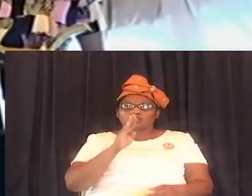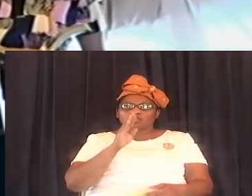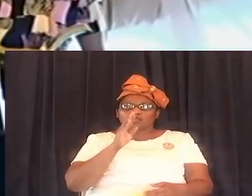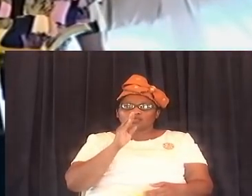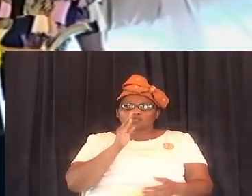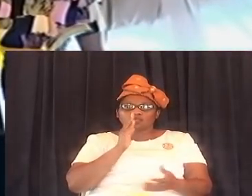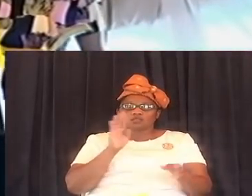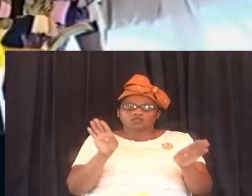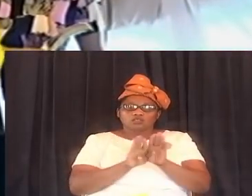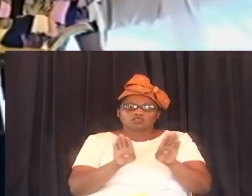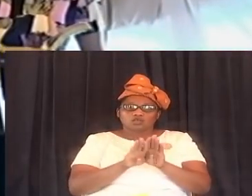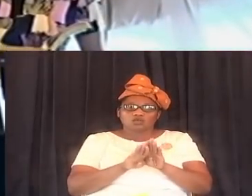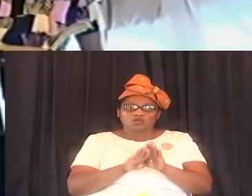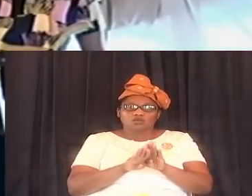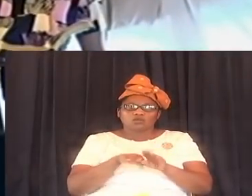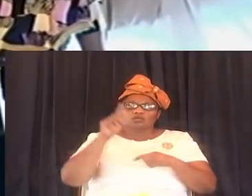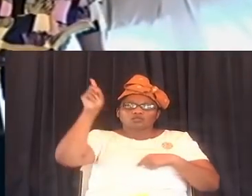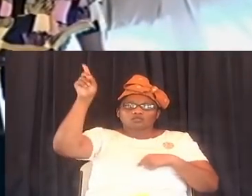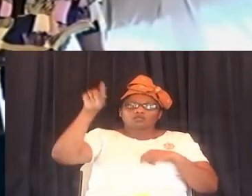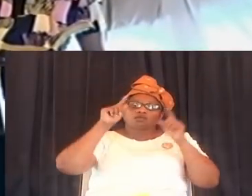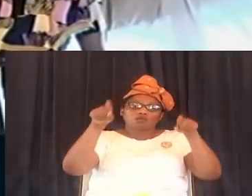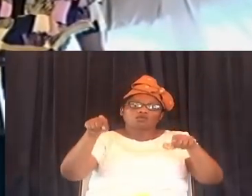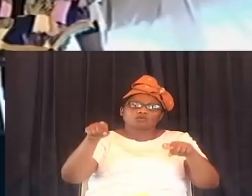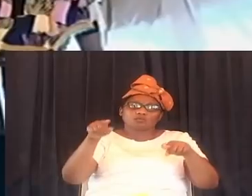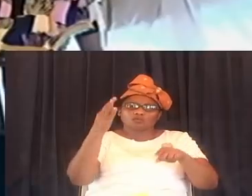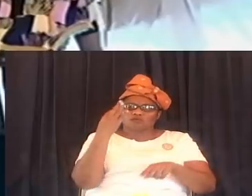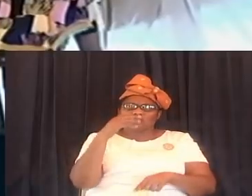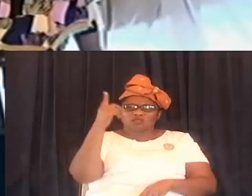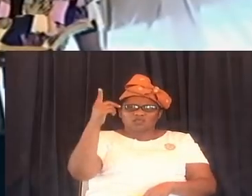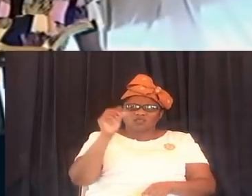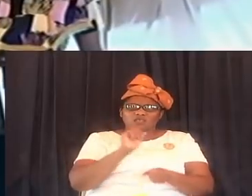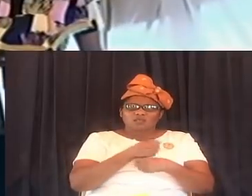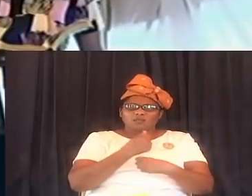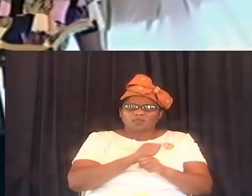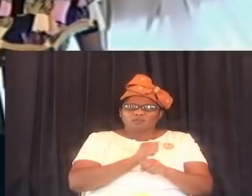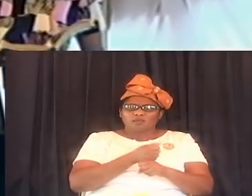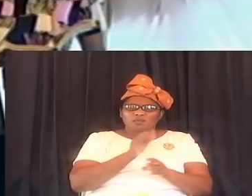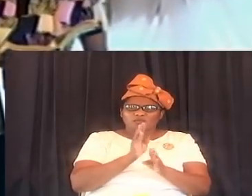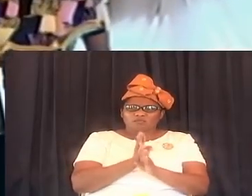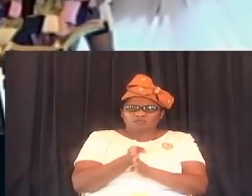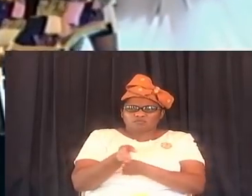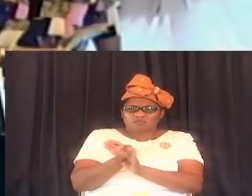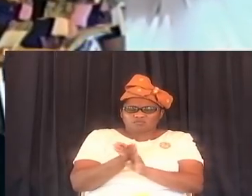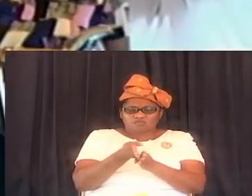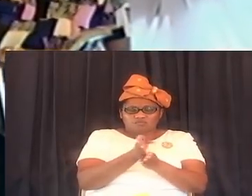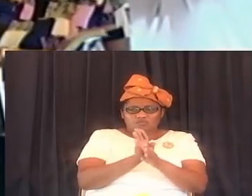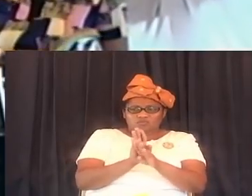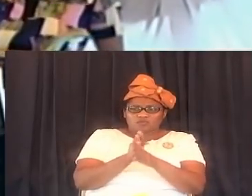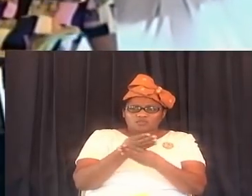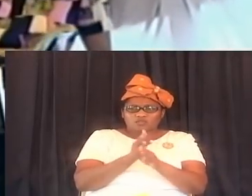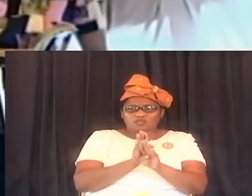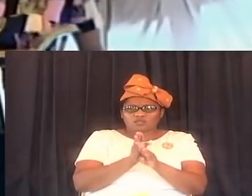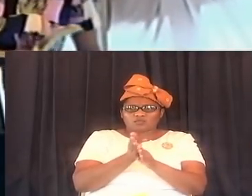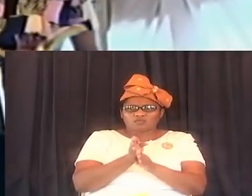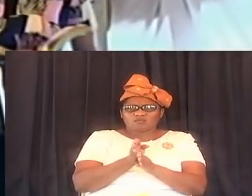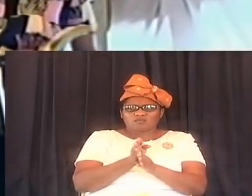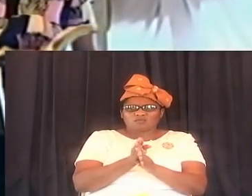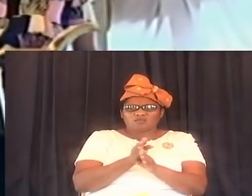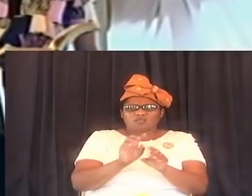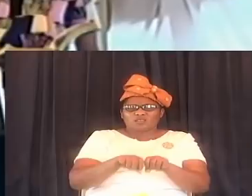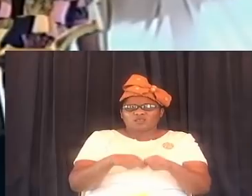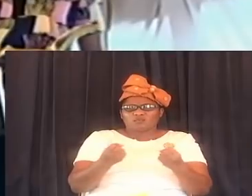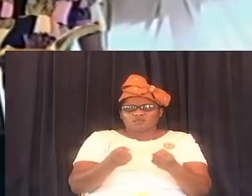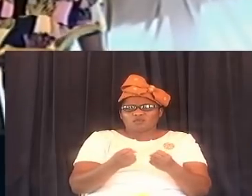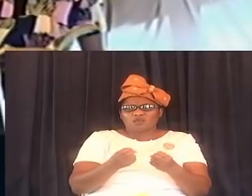go before thee and make the crooked place straight. I will break in peace the gates of brass, and cut